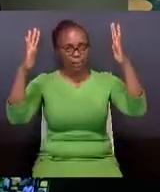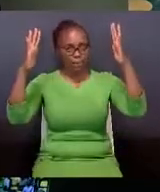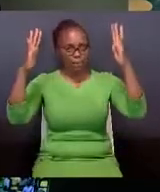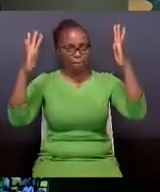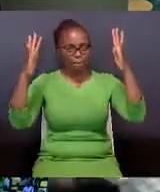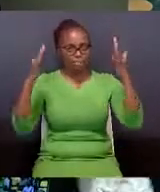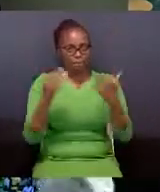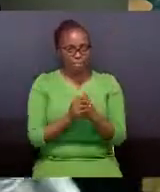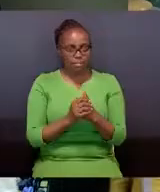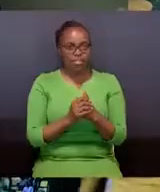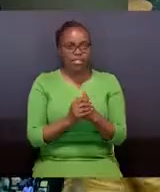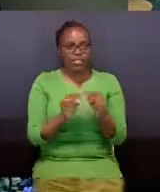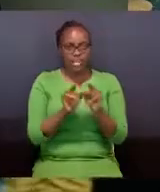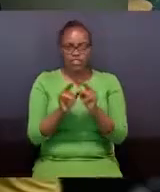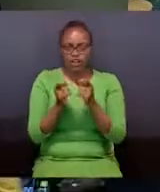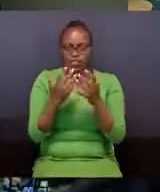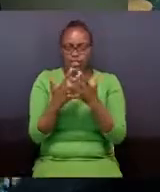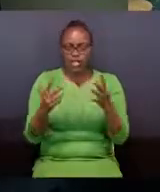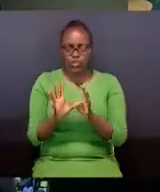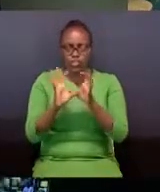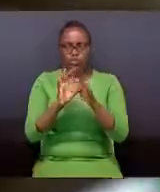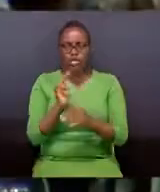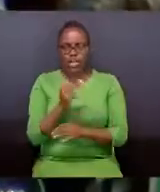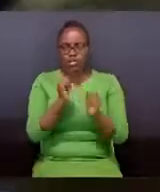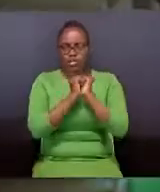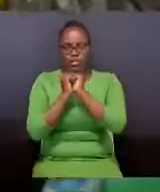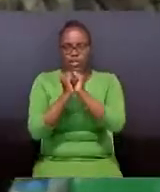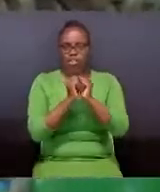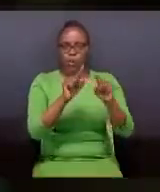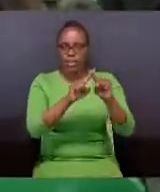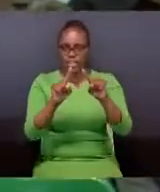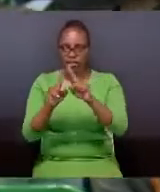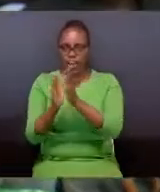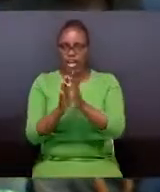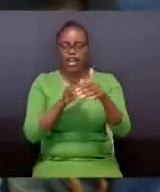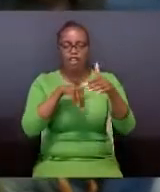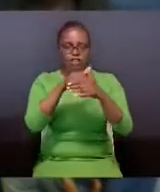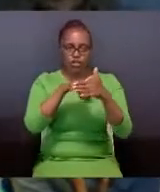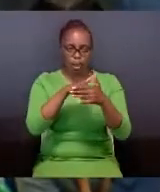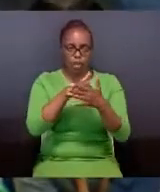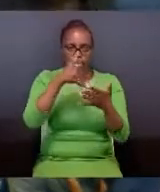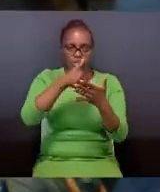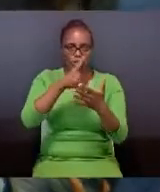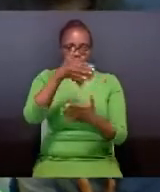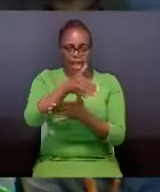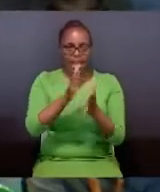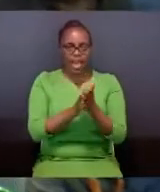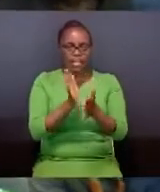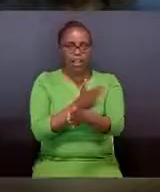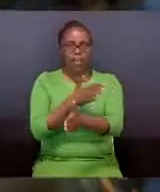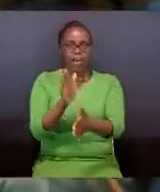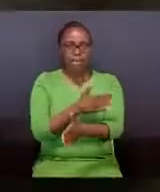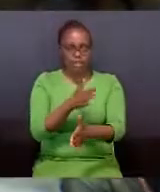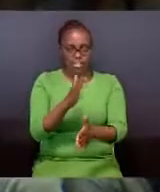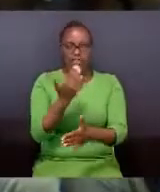There are very few things that bring us together sometimes when we're surrounded by differences, and football definitely is one of them, and of course music. So